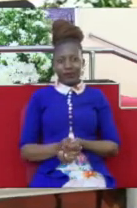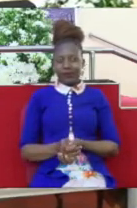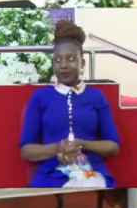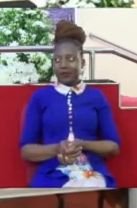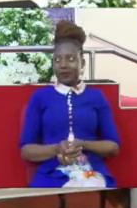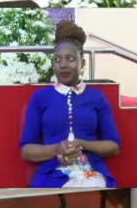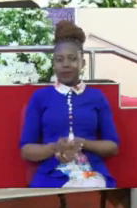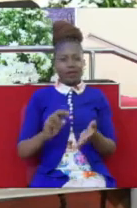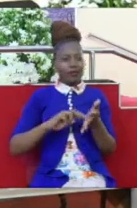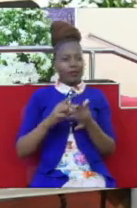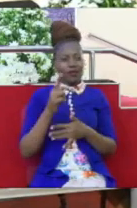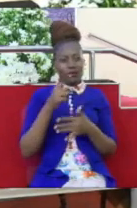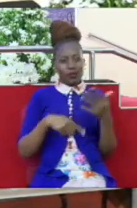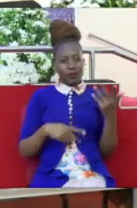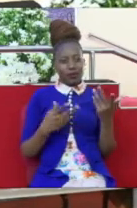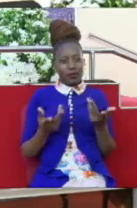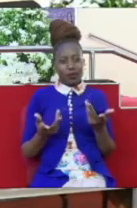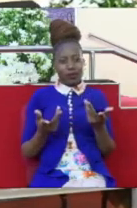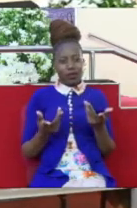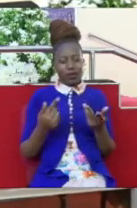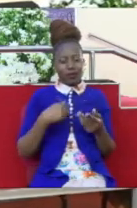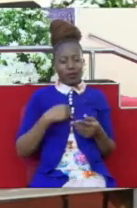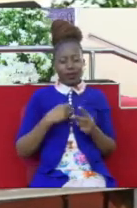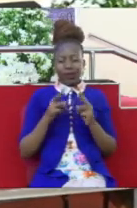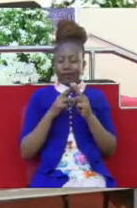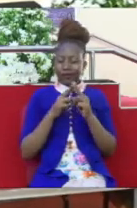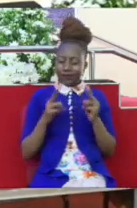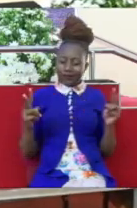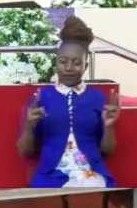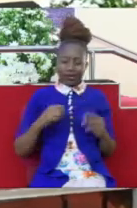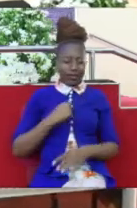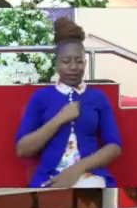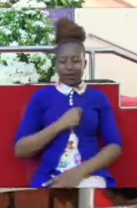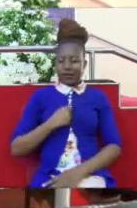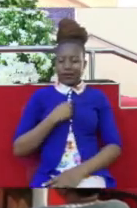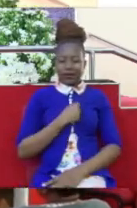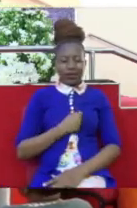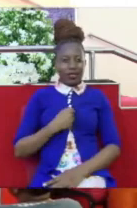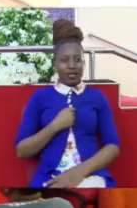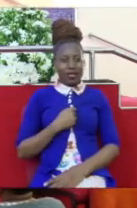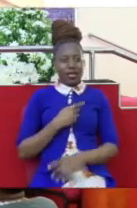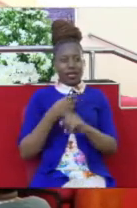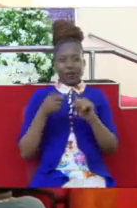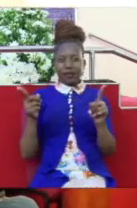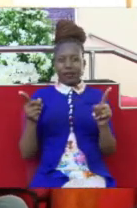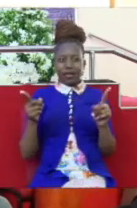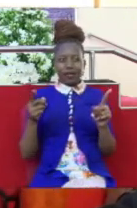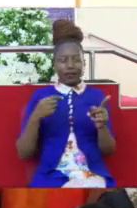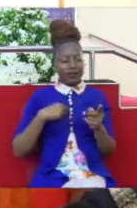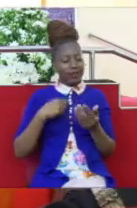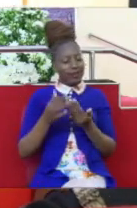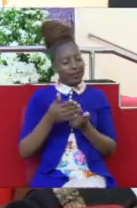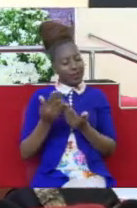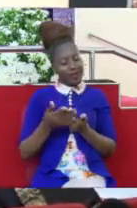Now, what does it mean? Inamaanisha nini? I'm very sorry. However, I'm not sorry enough to do anything to help you. Lakini